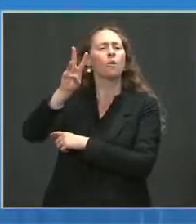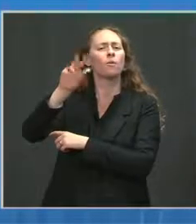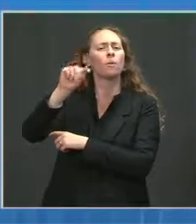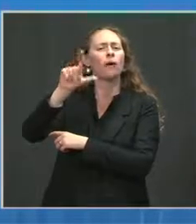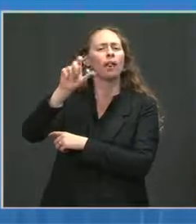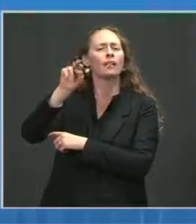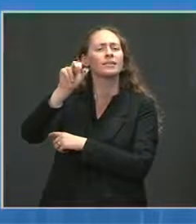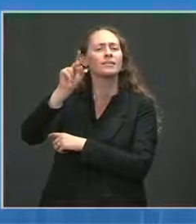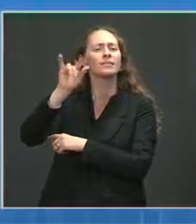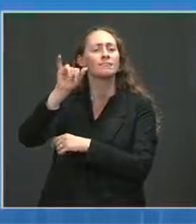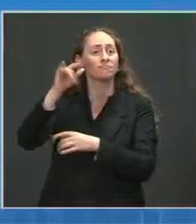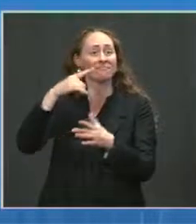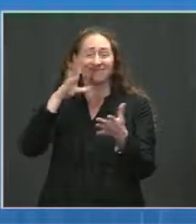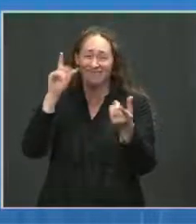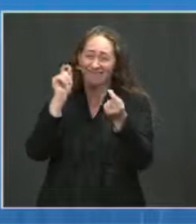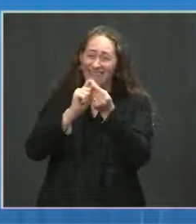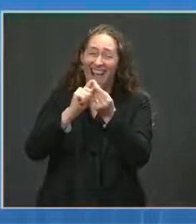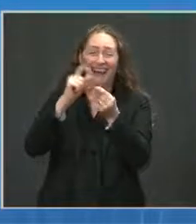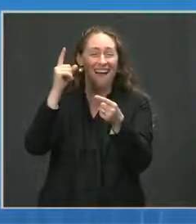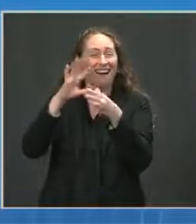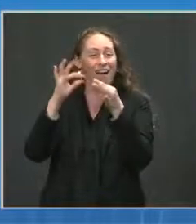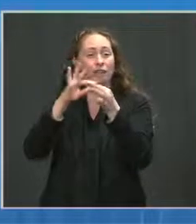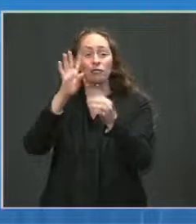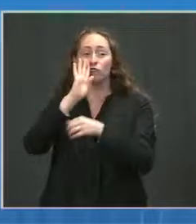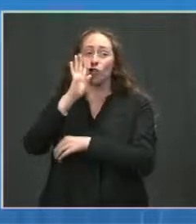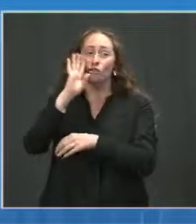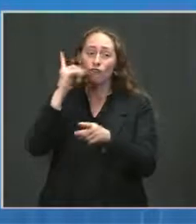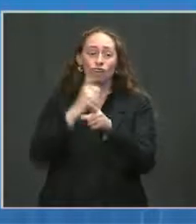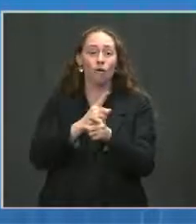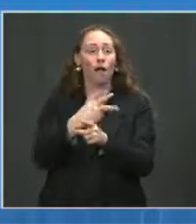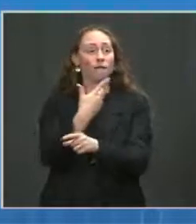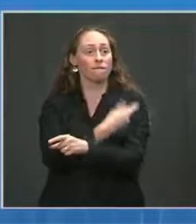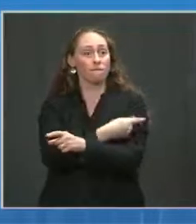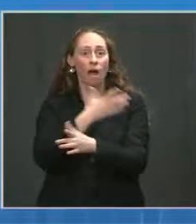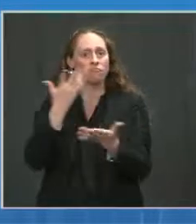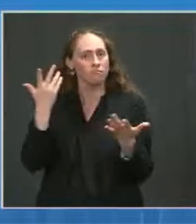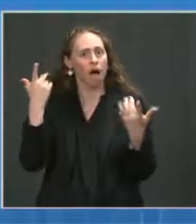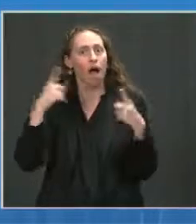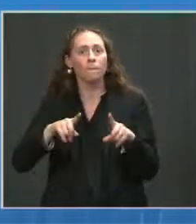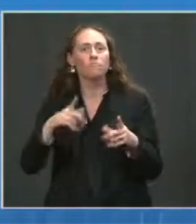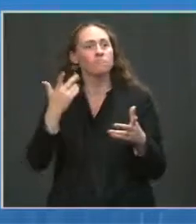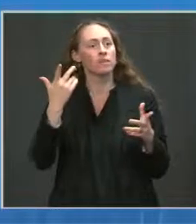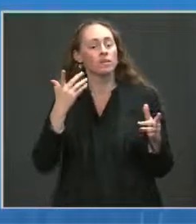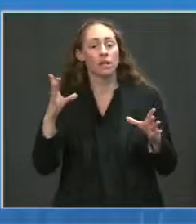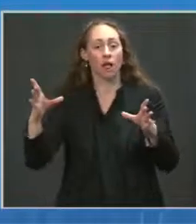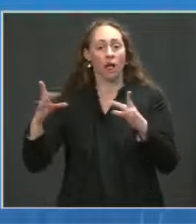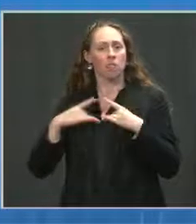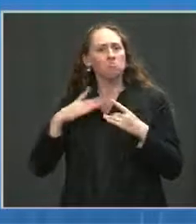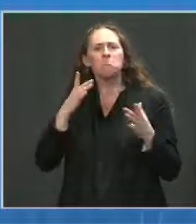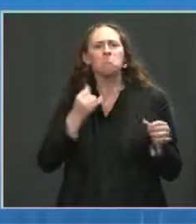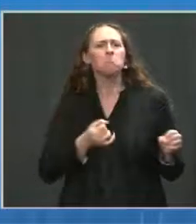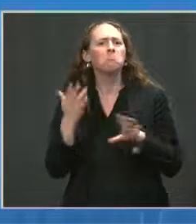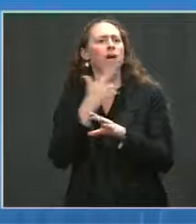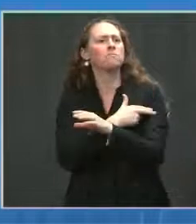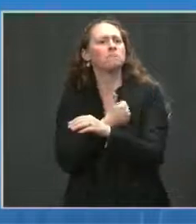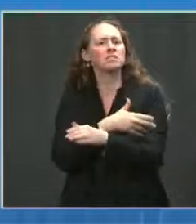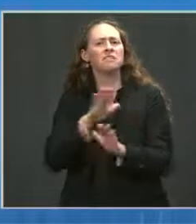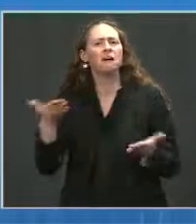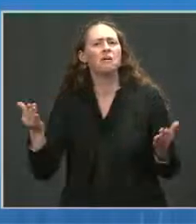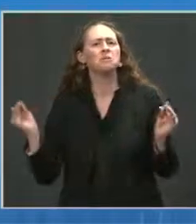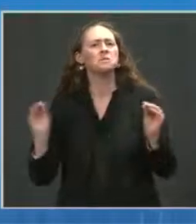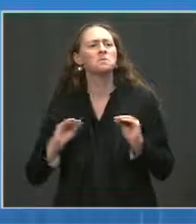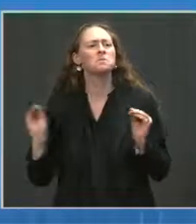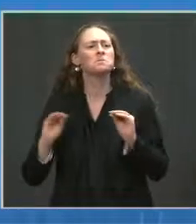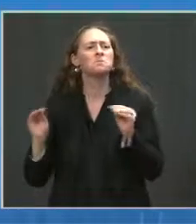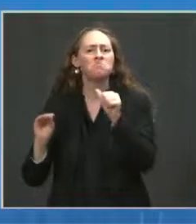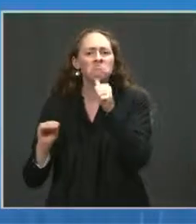to do when it comes to keeping you out of the hospital, out of serious disease, and certainly preventing your death. Just